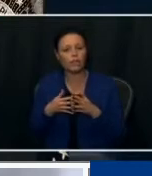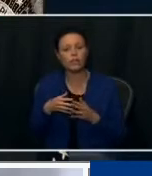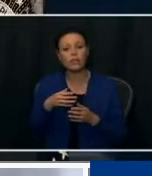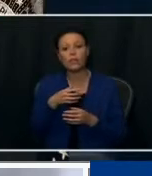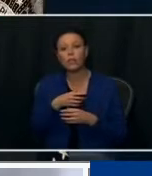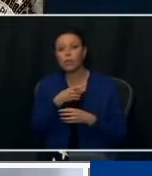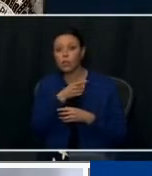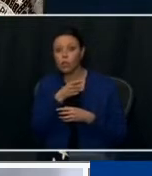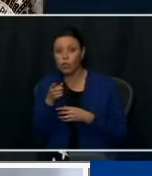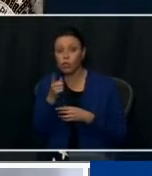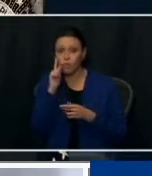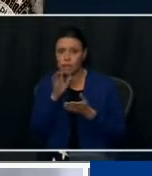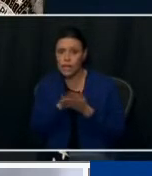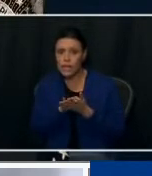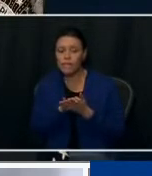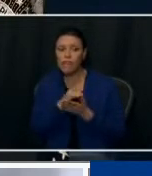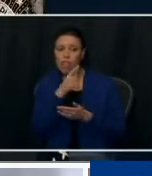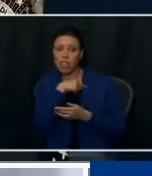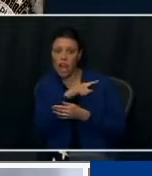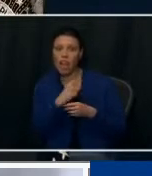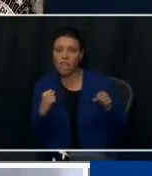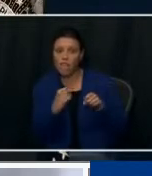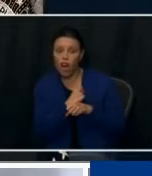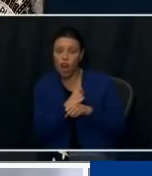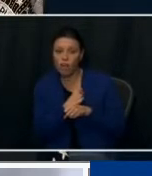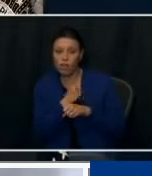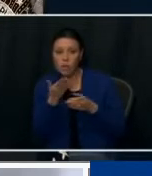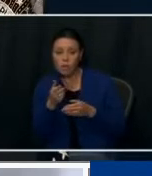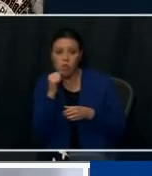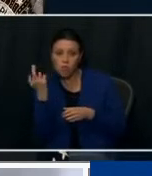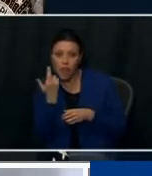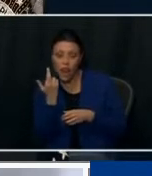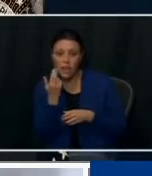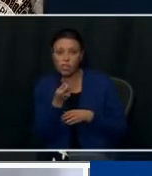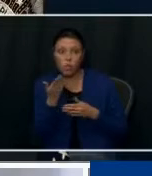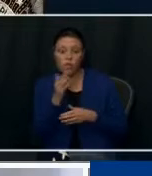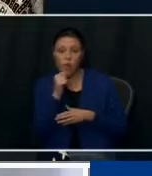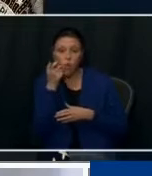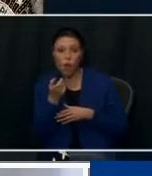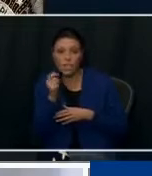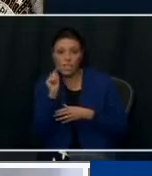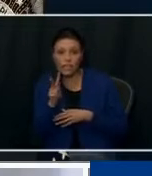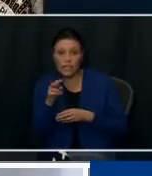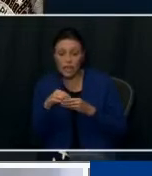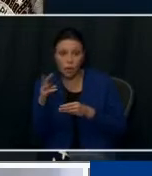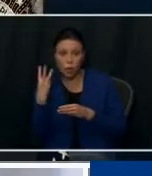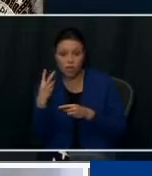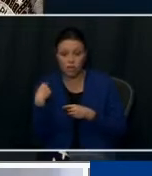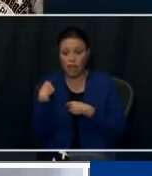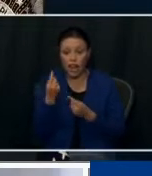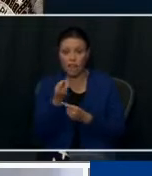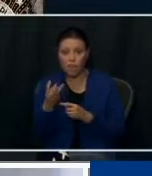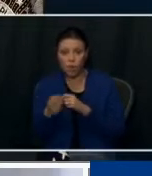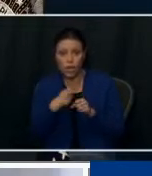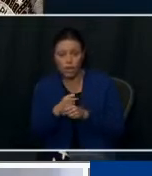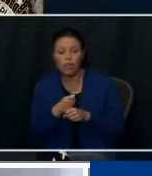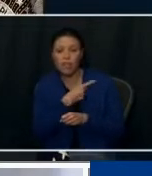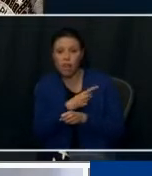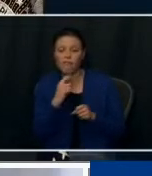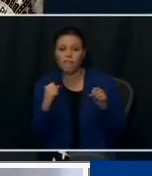don't believe how fiercely special interests have fought these efforts you must not have watched any TV in Washington over the last couple of